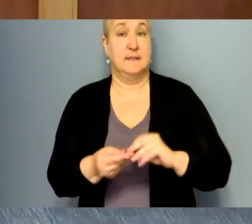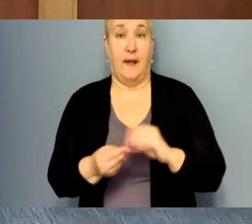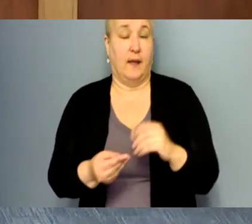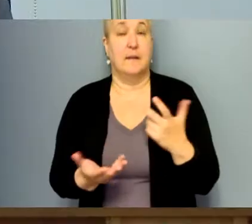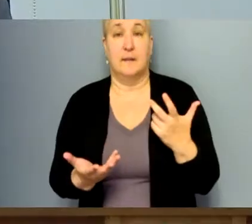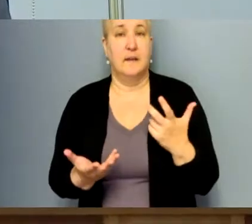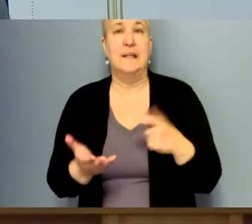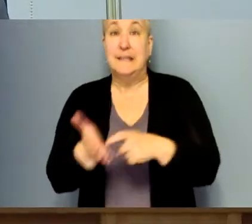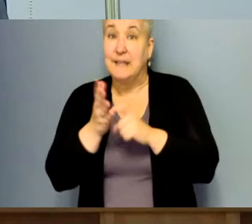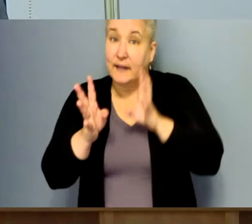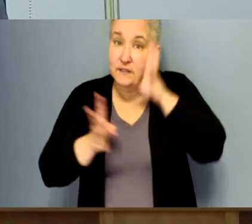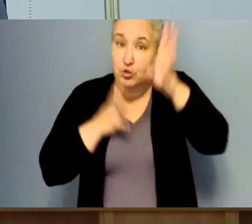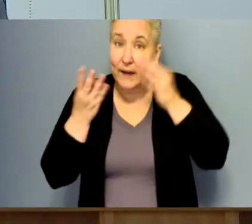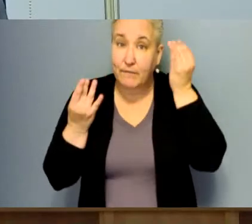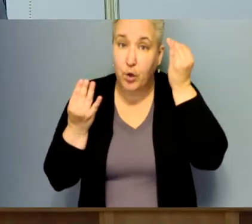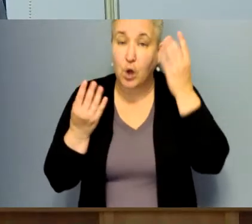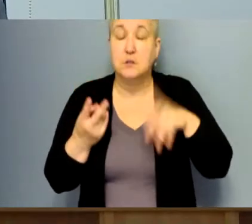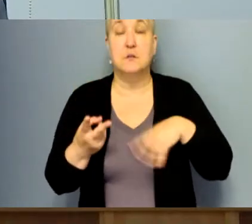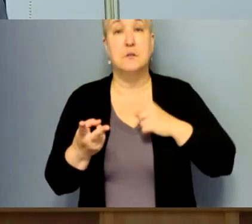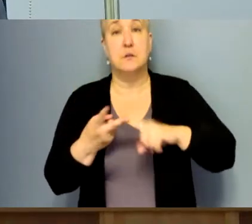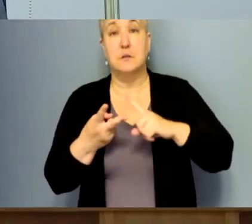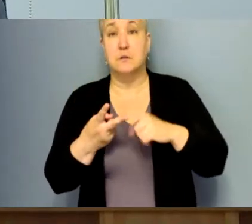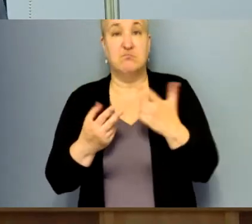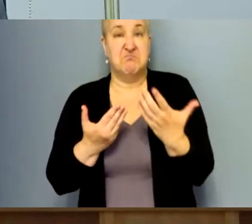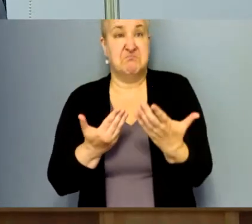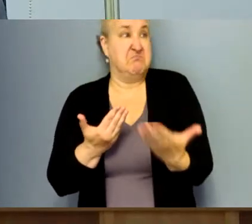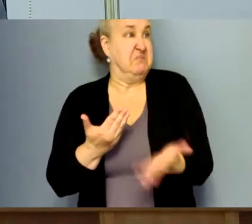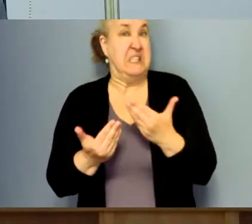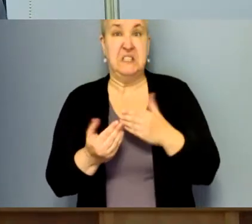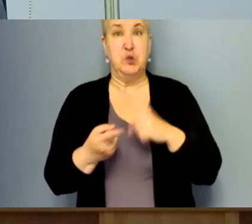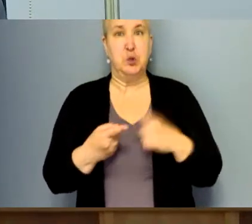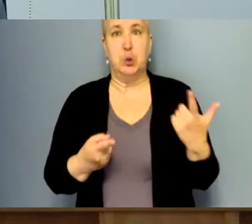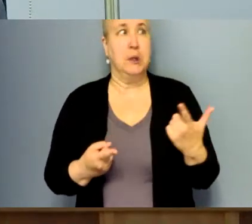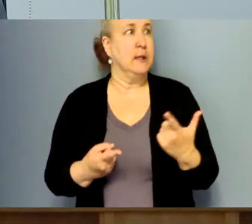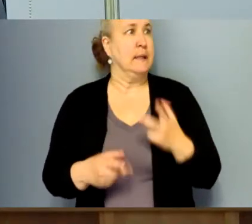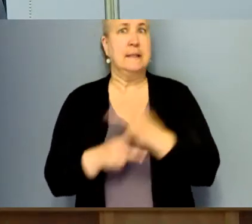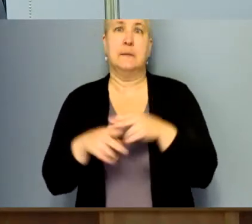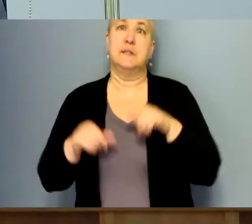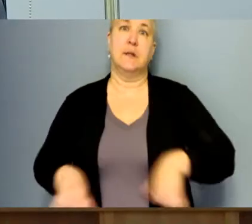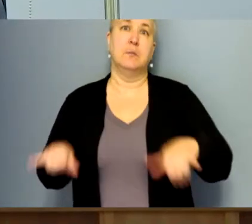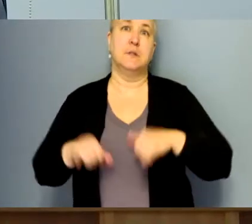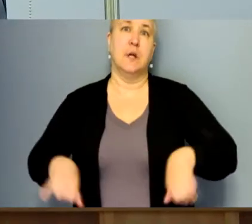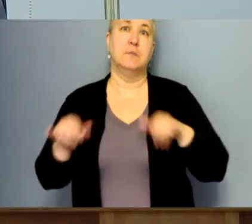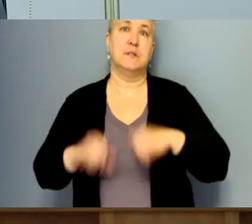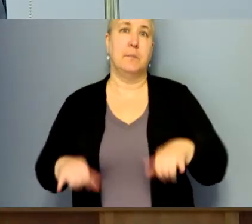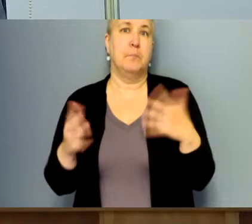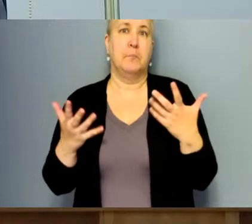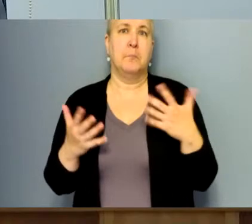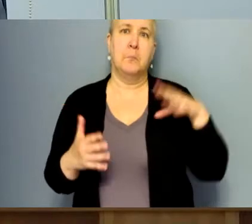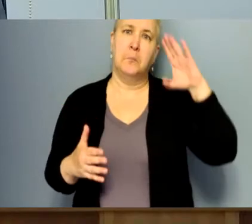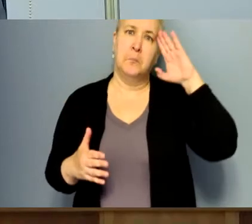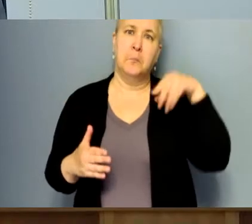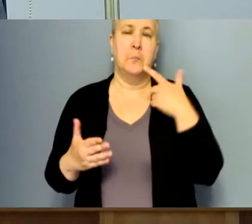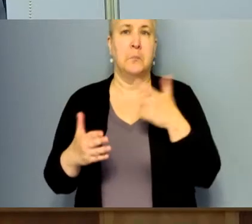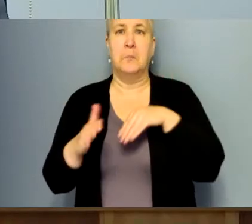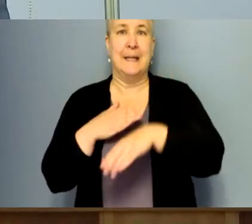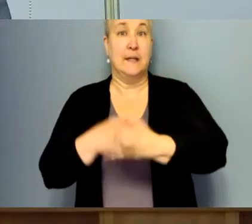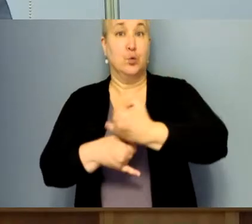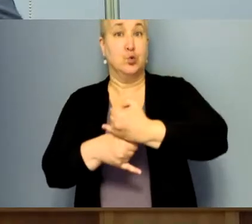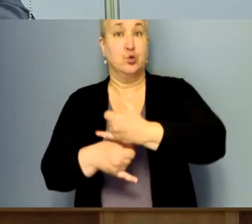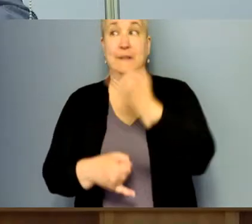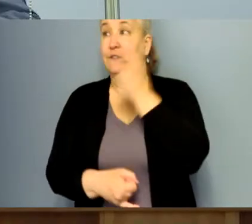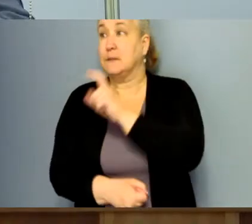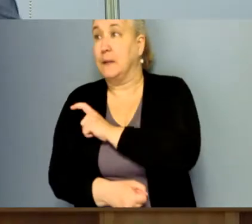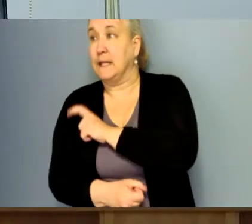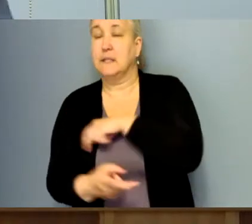takes creative thought. It's very easy to just keep doing things the way they've been done. You get into an institution, whether it's a police